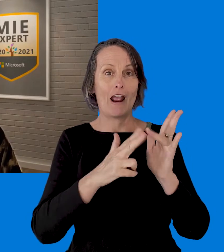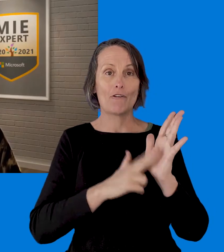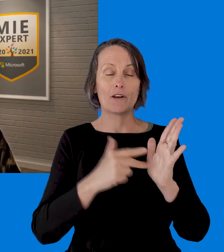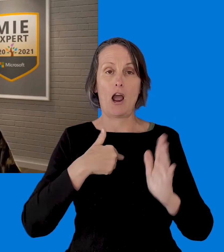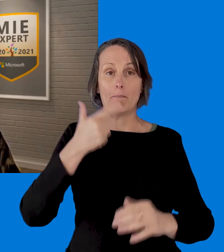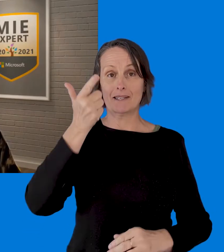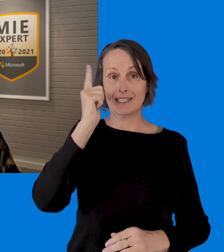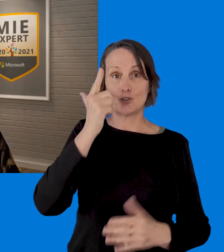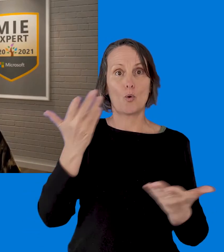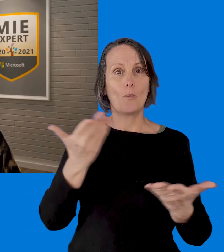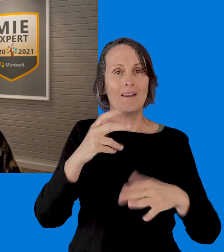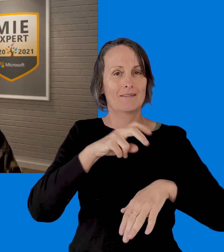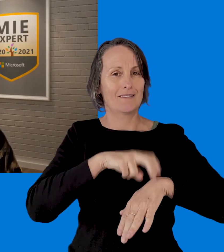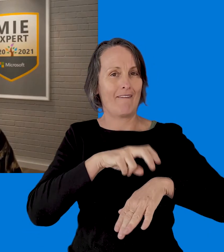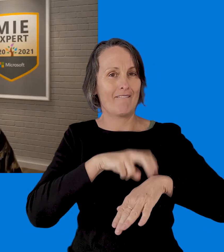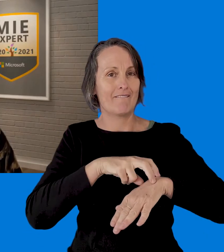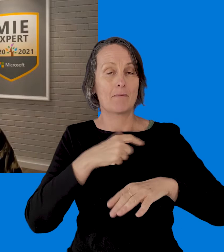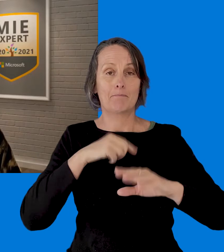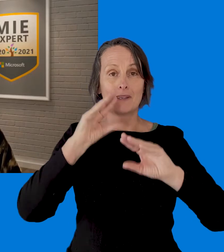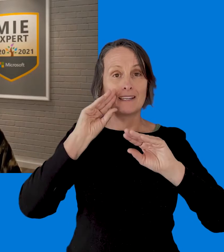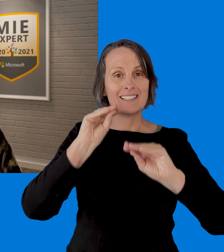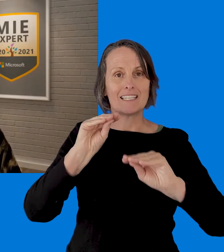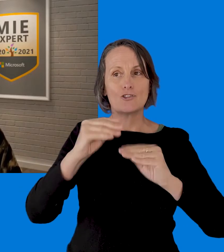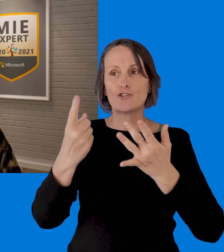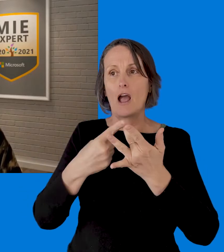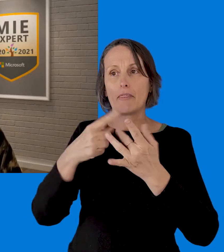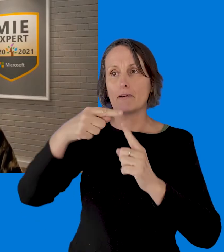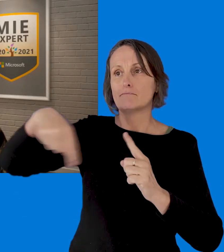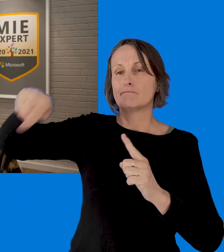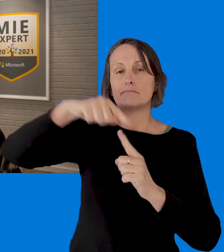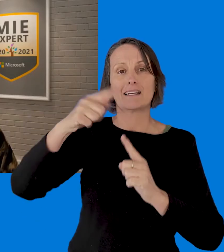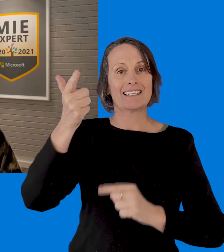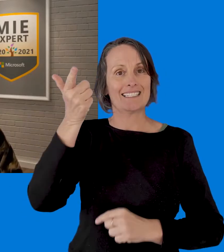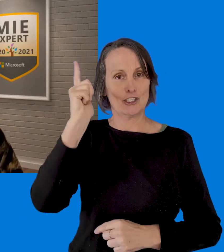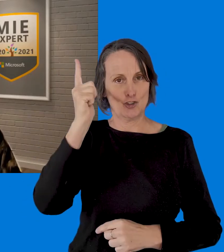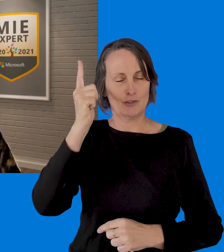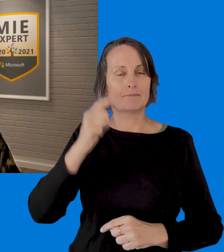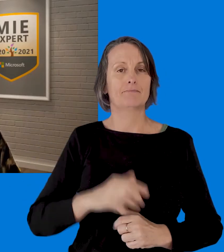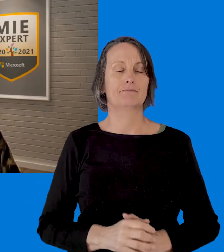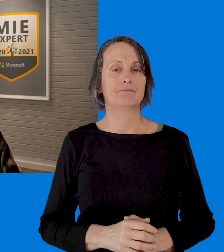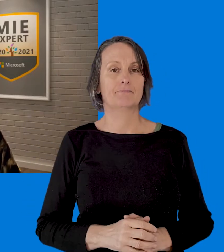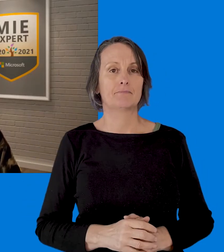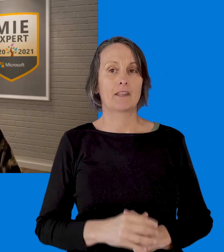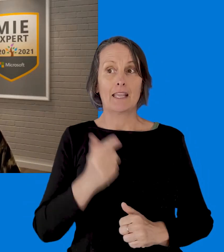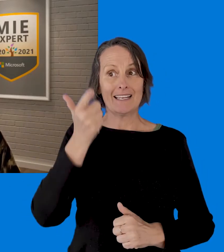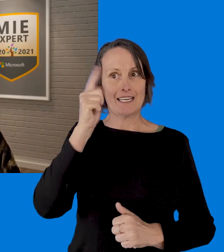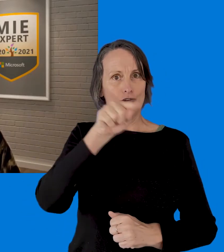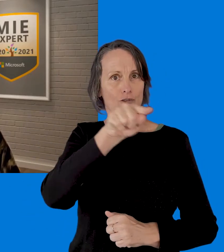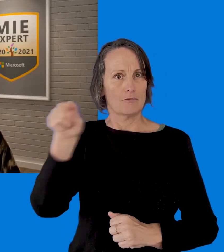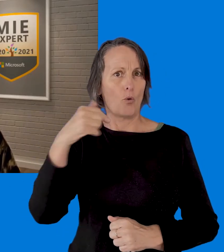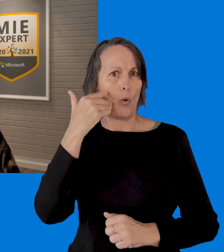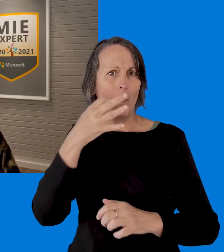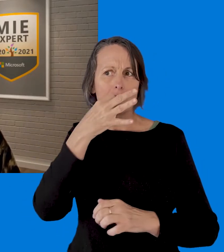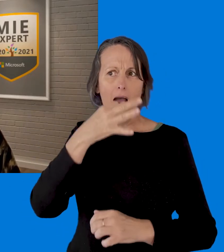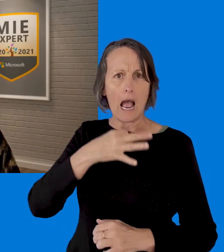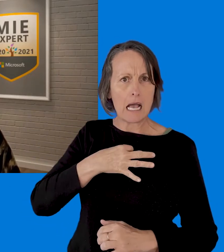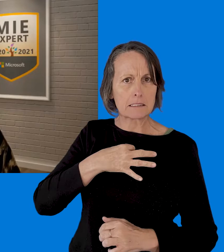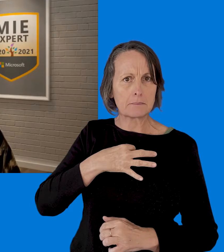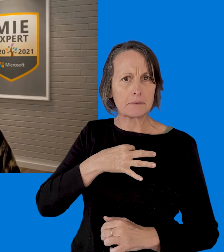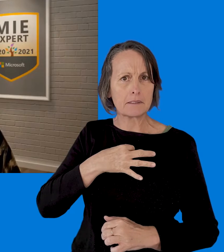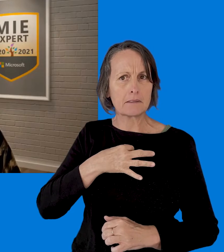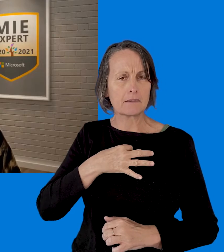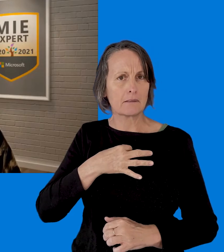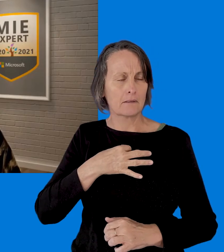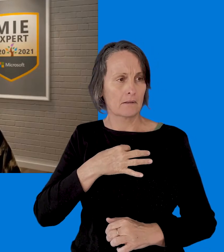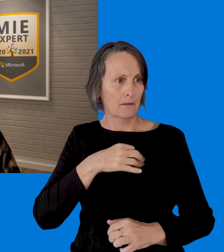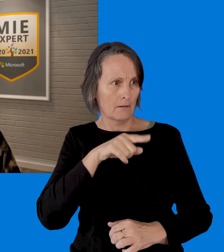other teachers, and I'm also a learning technologist. Teachers are always asking me how effective it is, which you've really answered so well, but how about